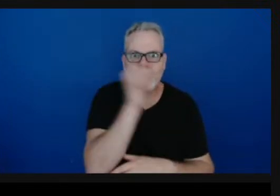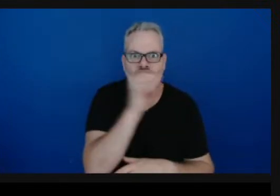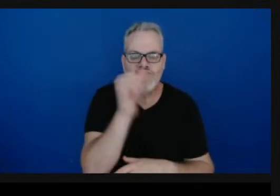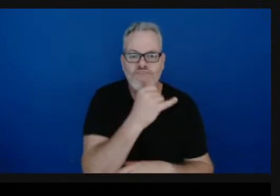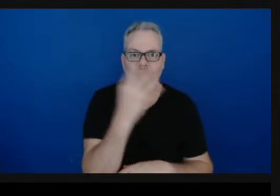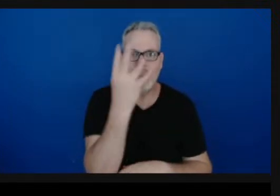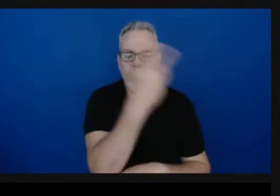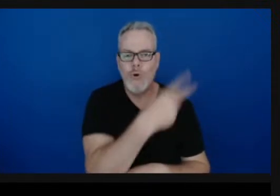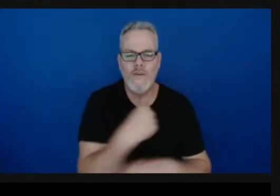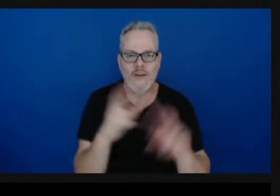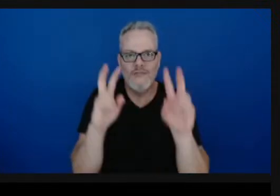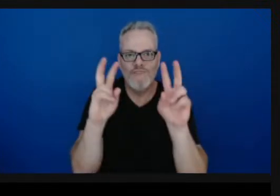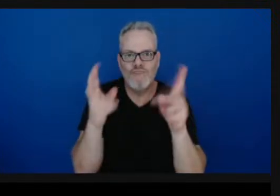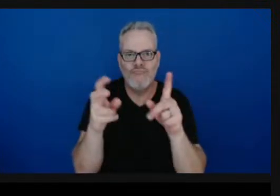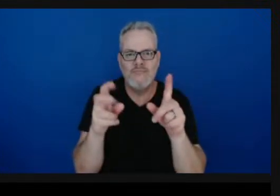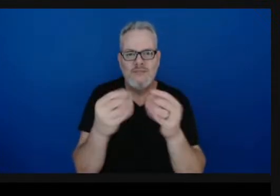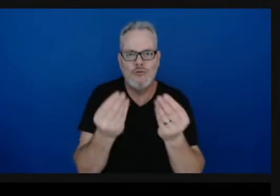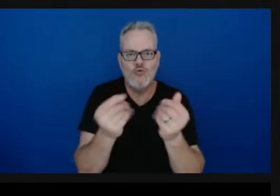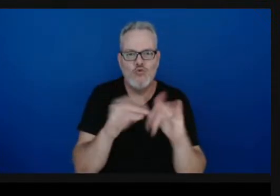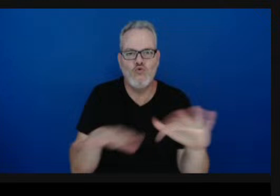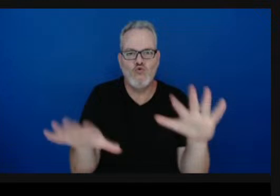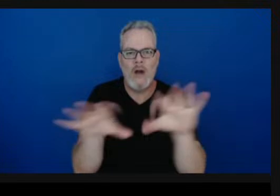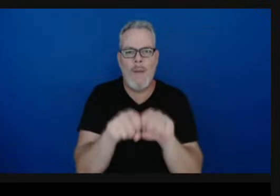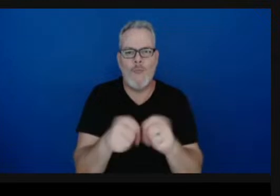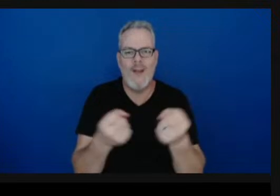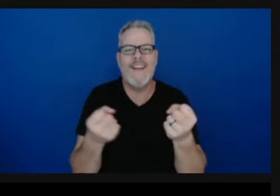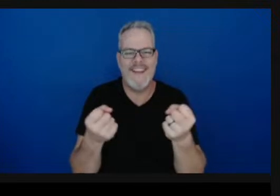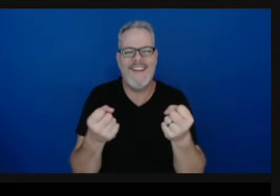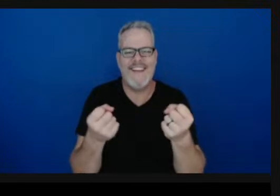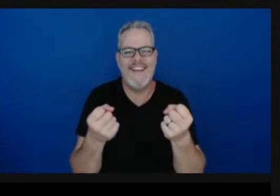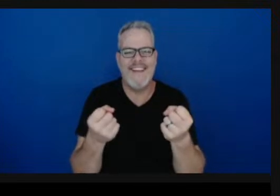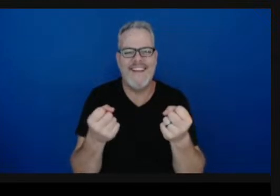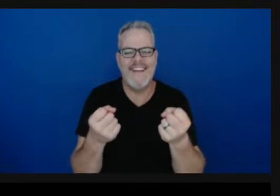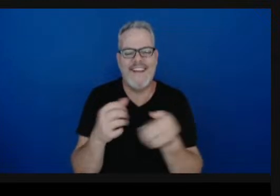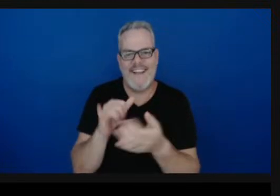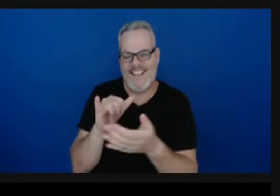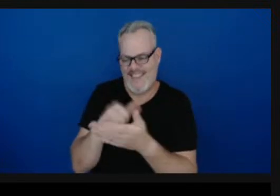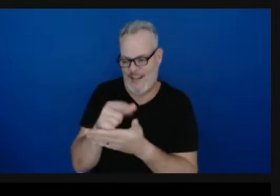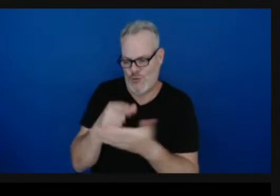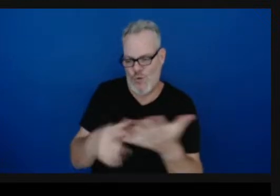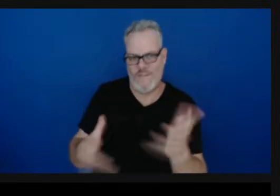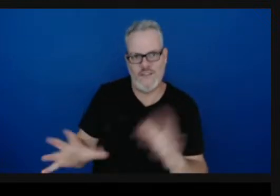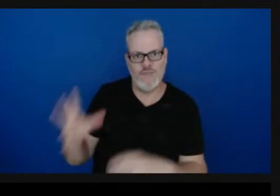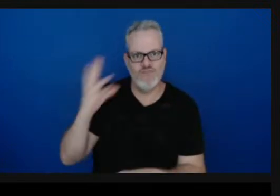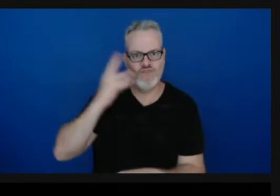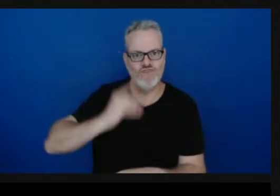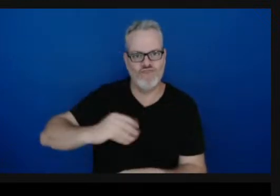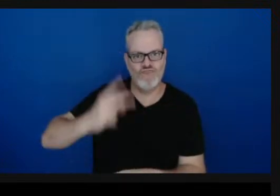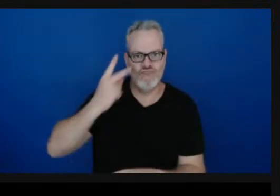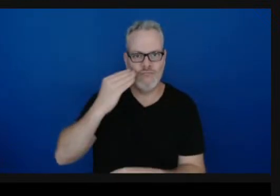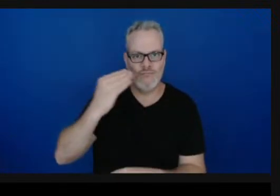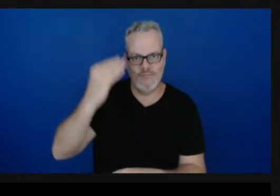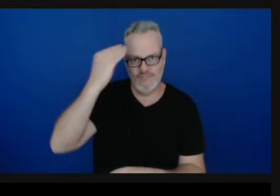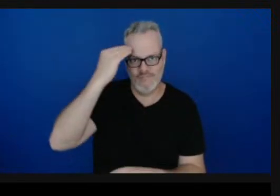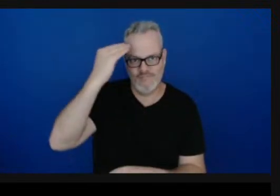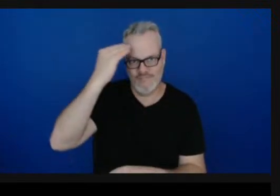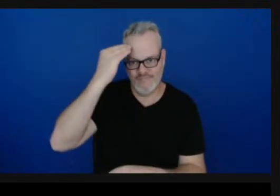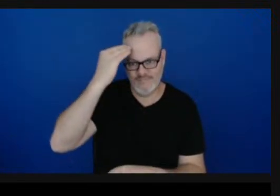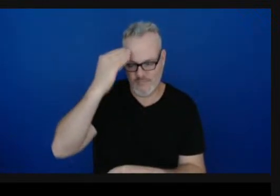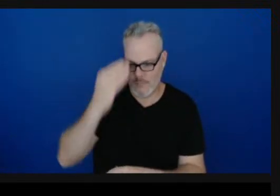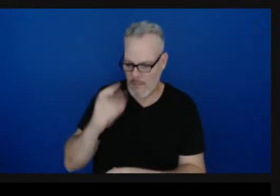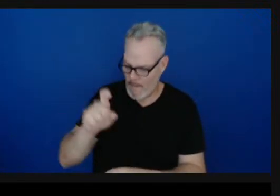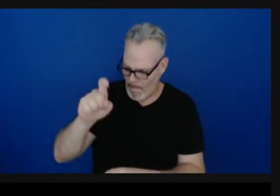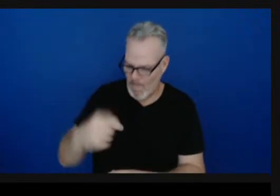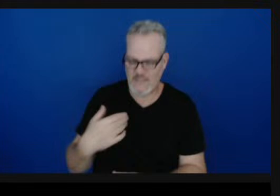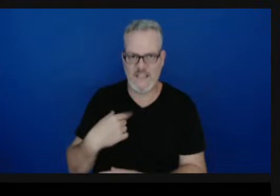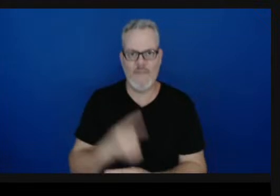groundbreaking, I would say. And that's the latest I've heard, right? As far as drone teams, I think it has to be the right kind of situation